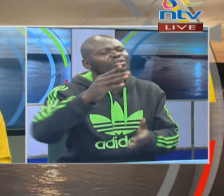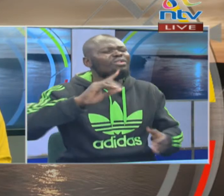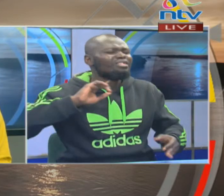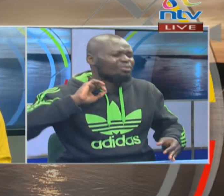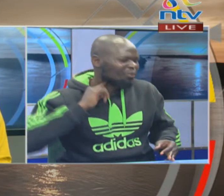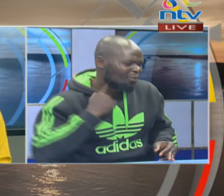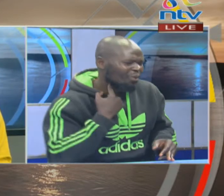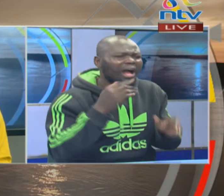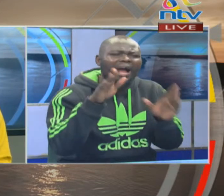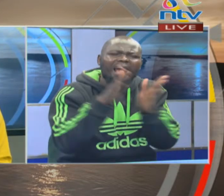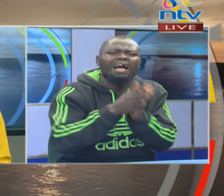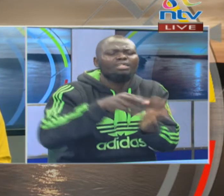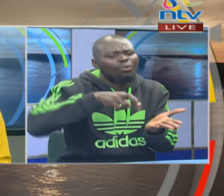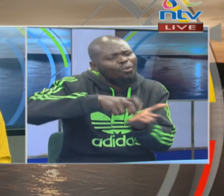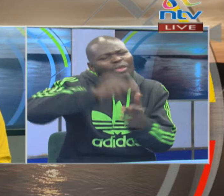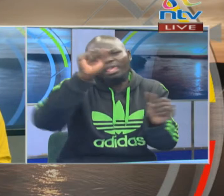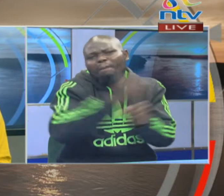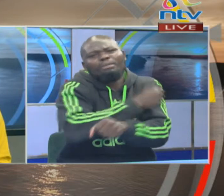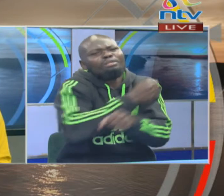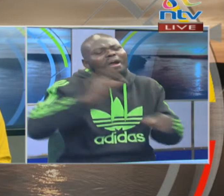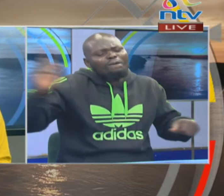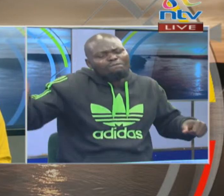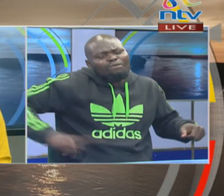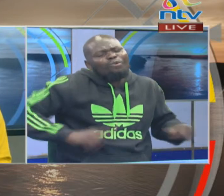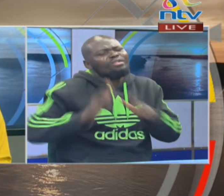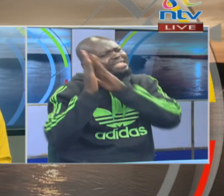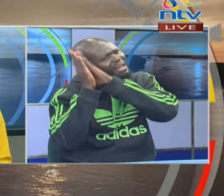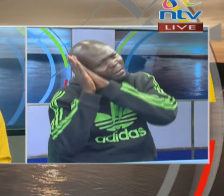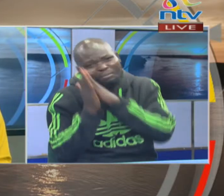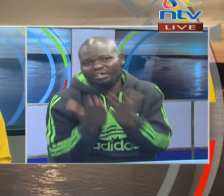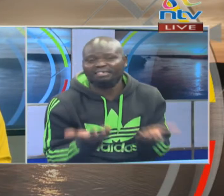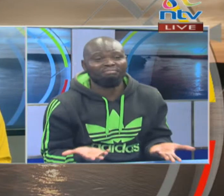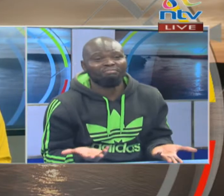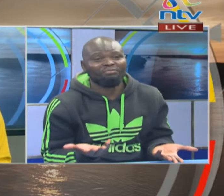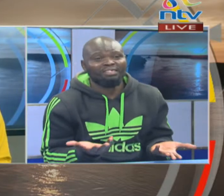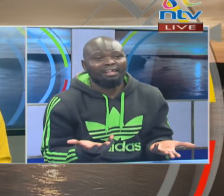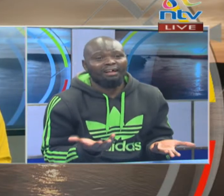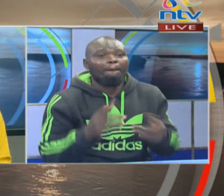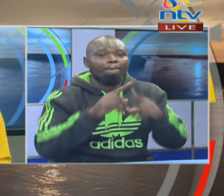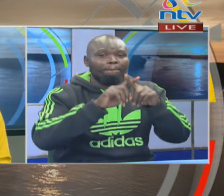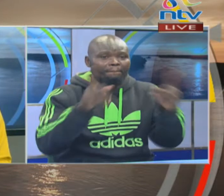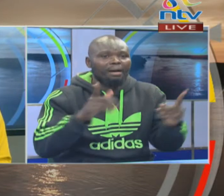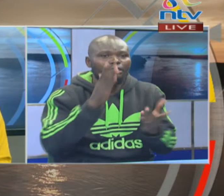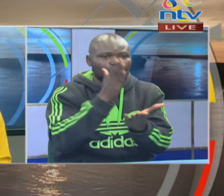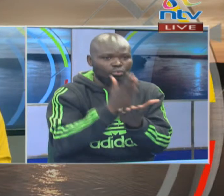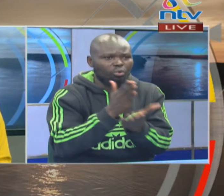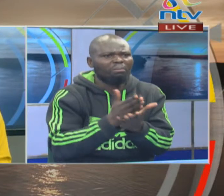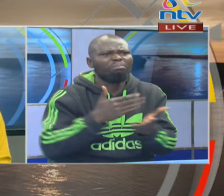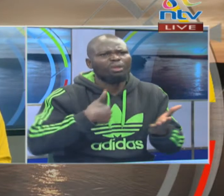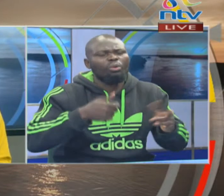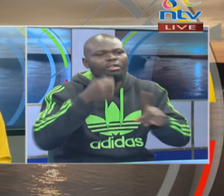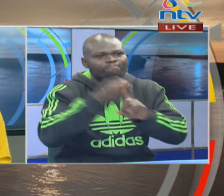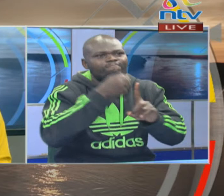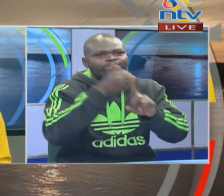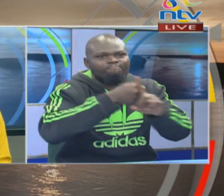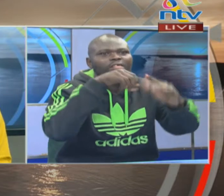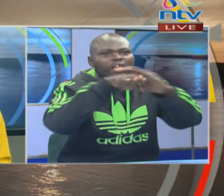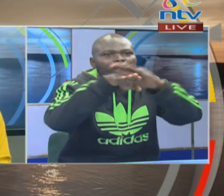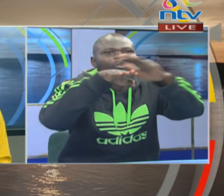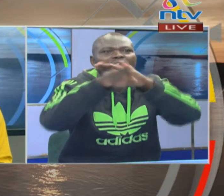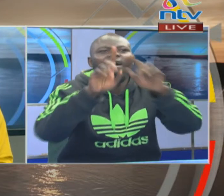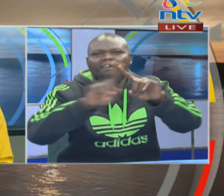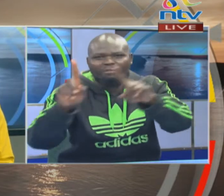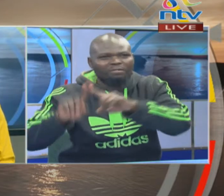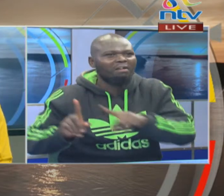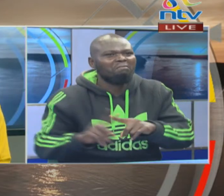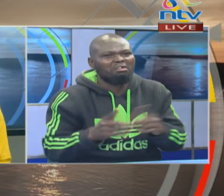doing. Even if you, Gladys, you come to the places where we are working, we are trying to do some businesses of cooking, you